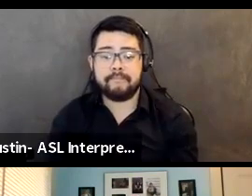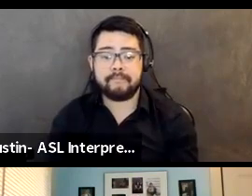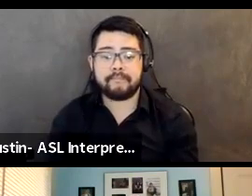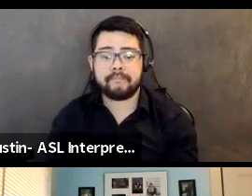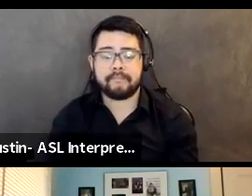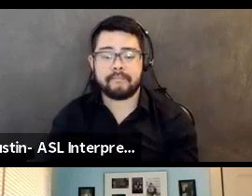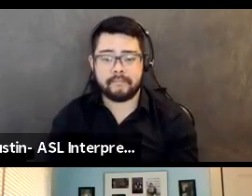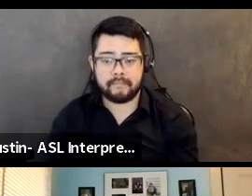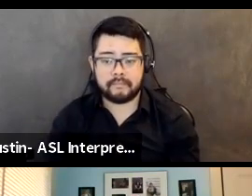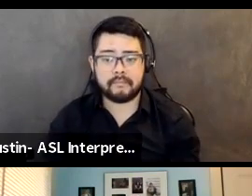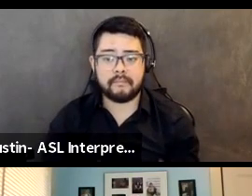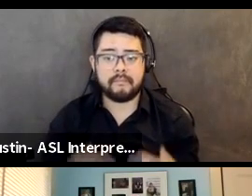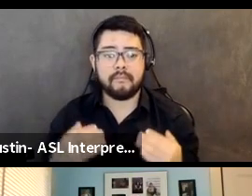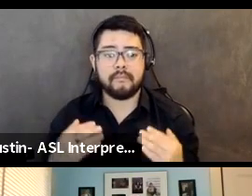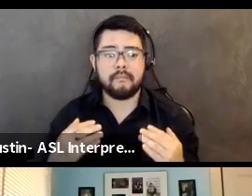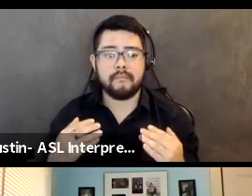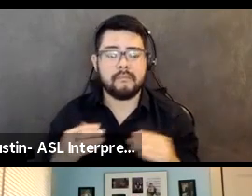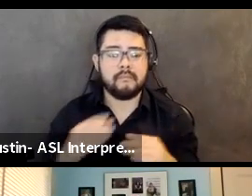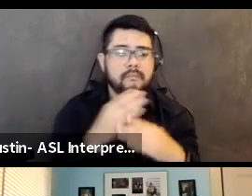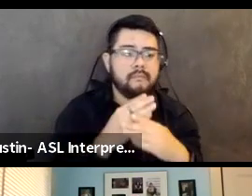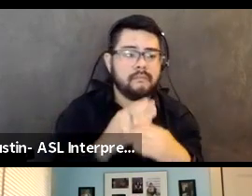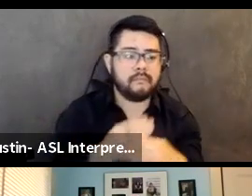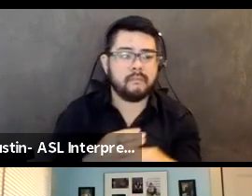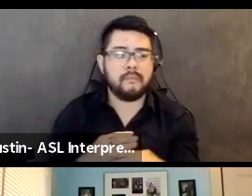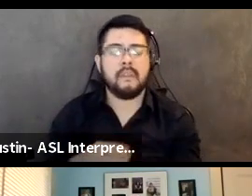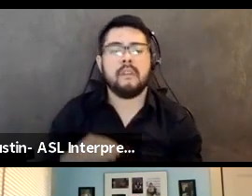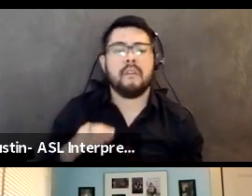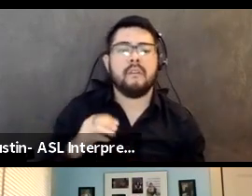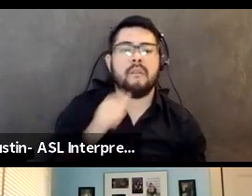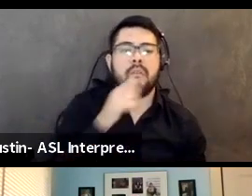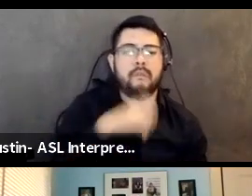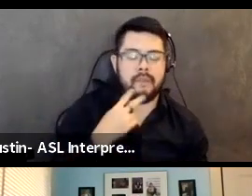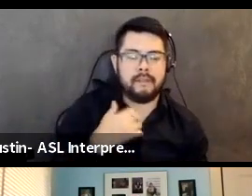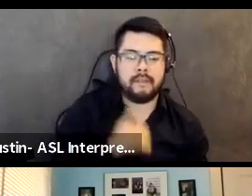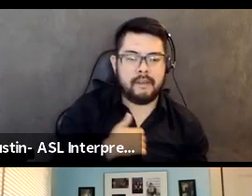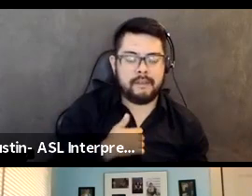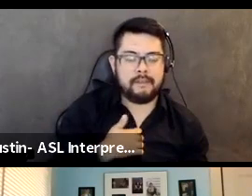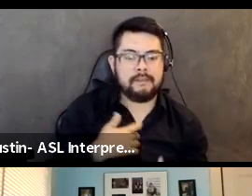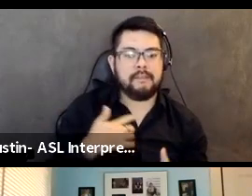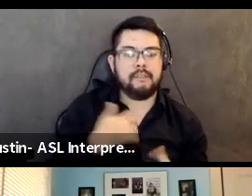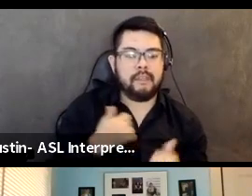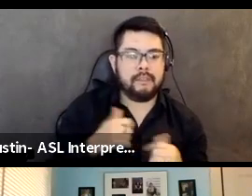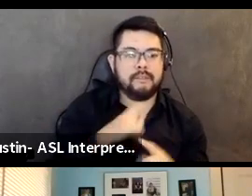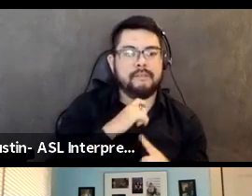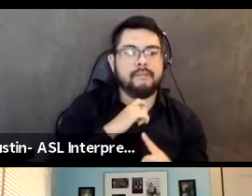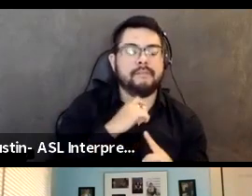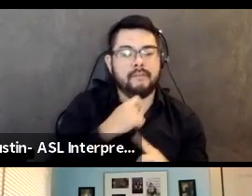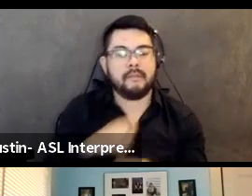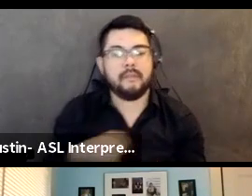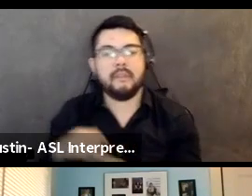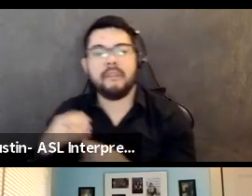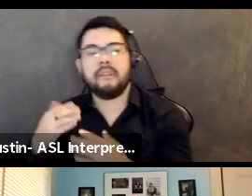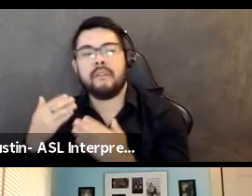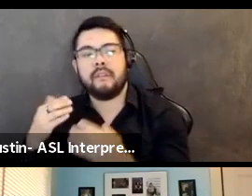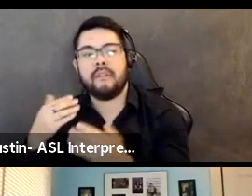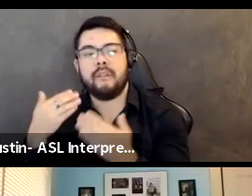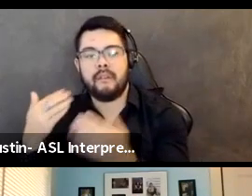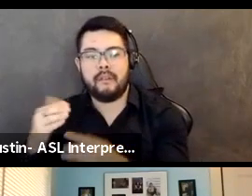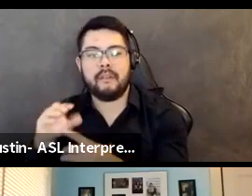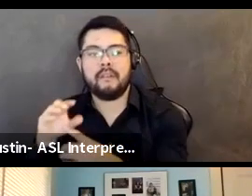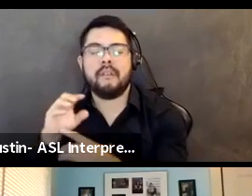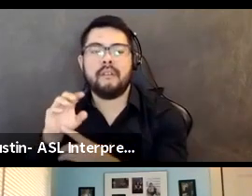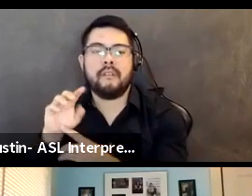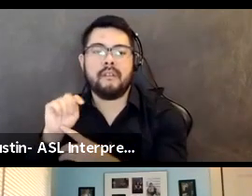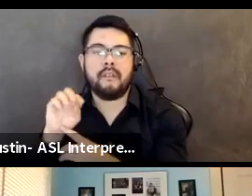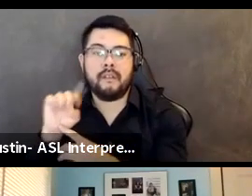okay then dr jackson yes i was having trouble emulating my bad uh board member todd breeland please thank you um